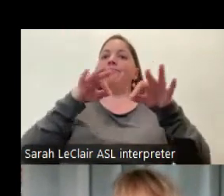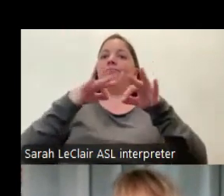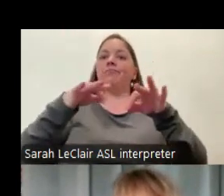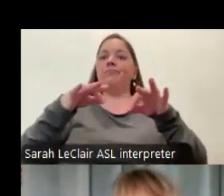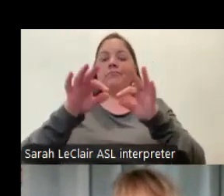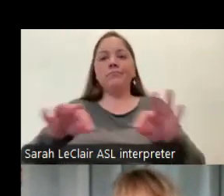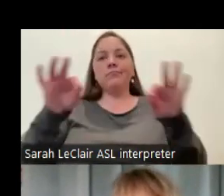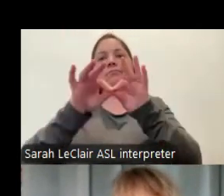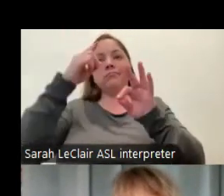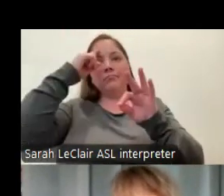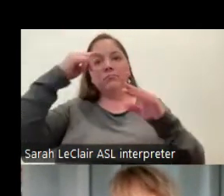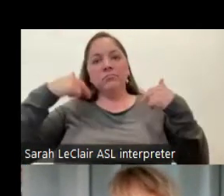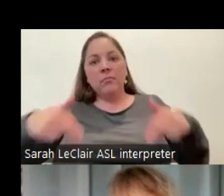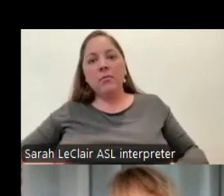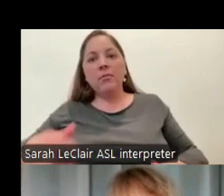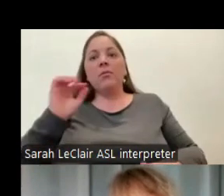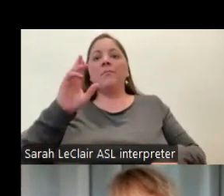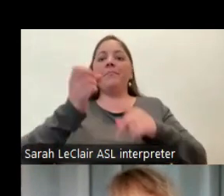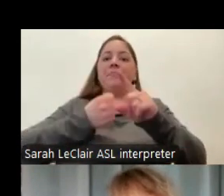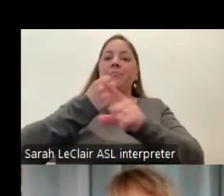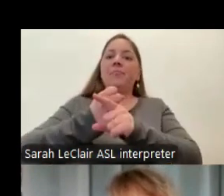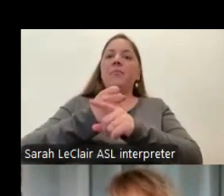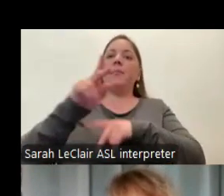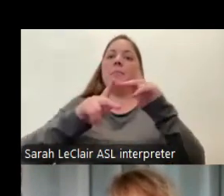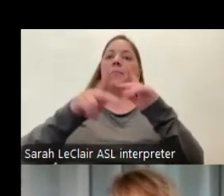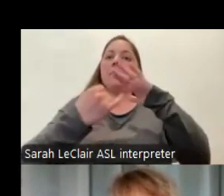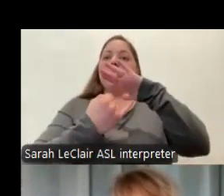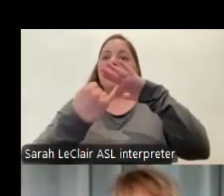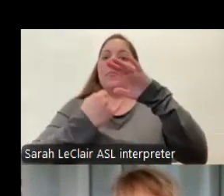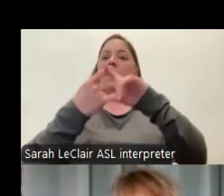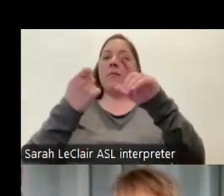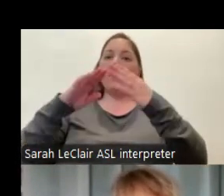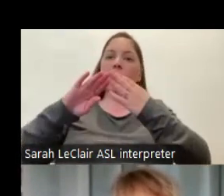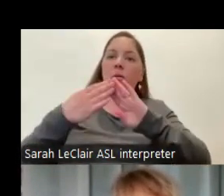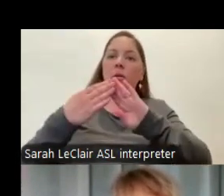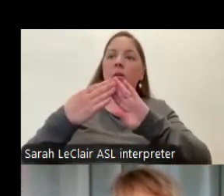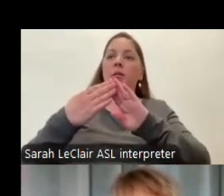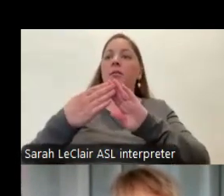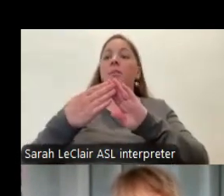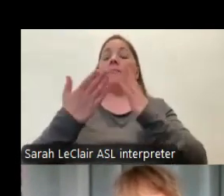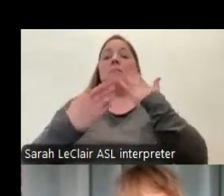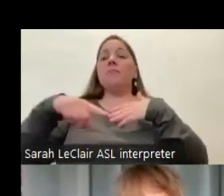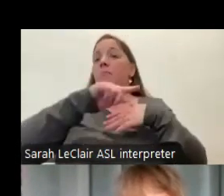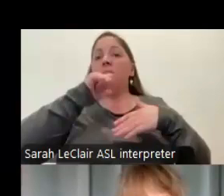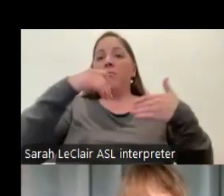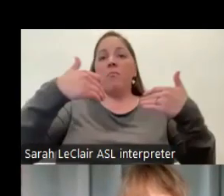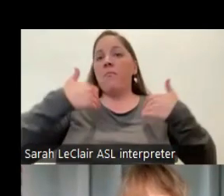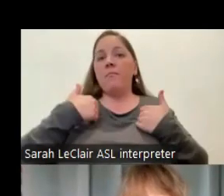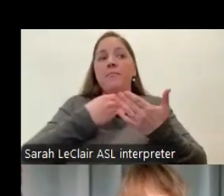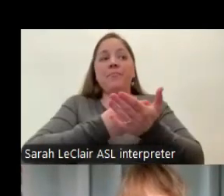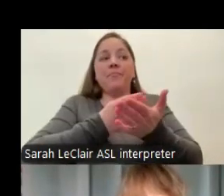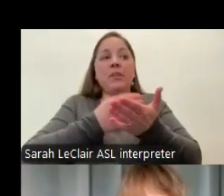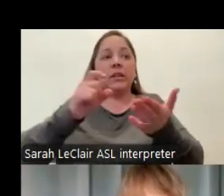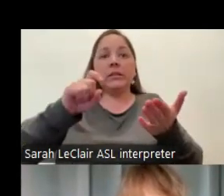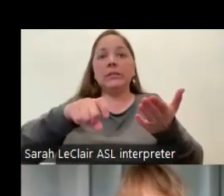and the impact of people with disabilities being isolated from the community, not having the financial needs